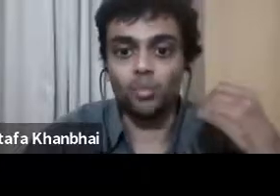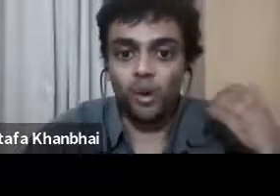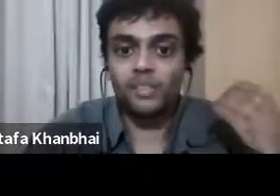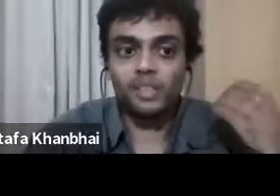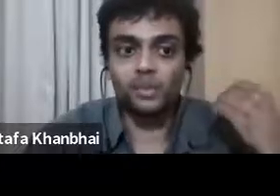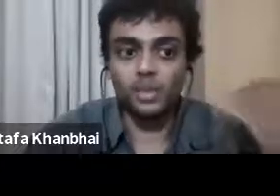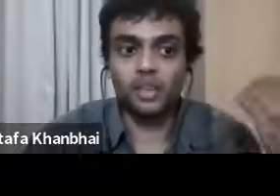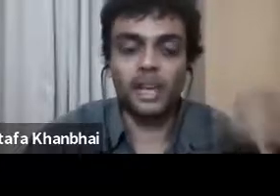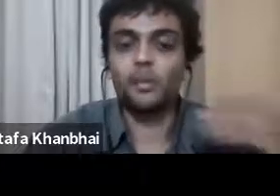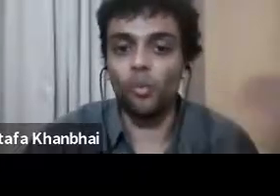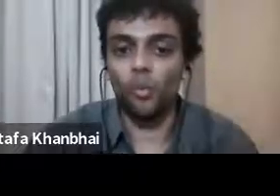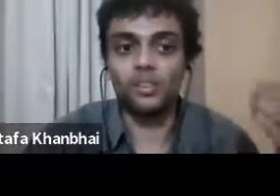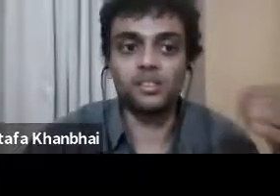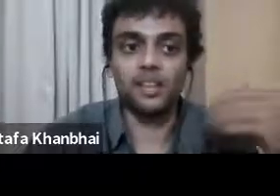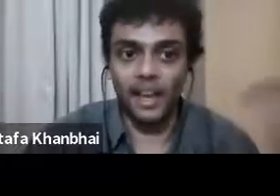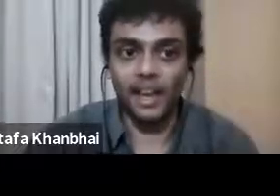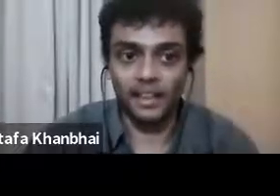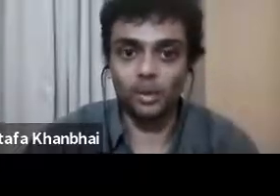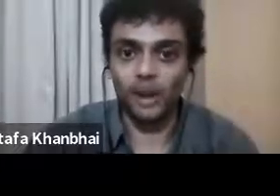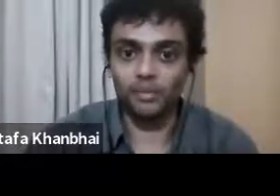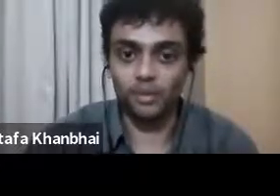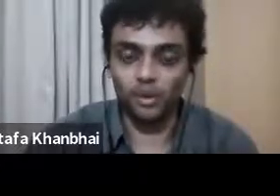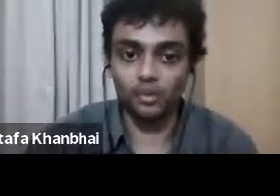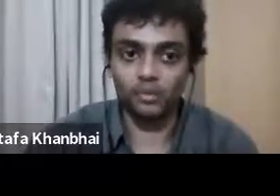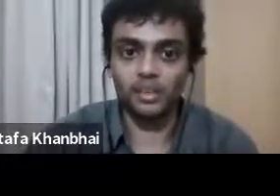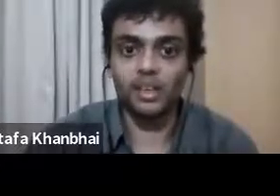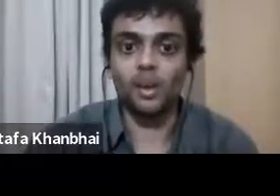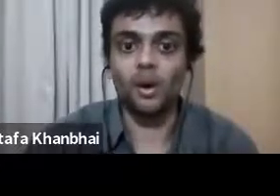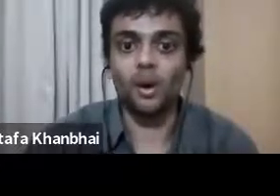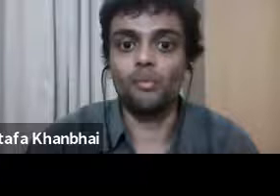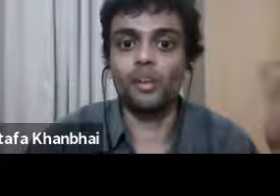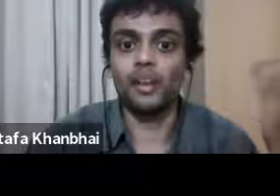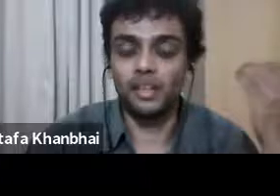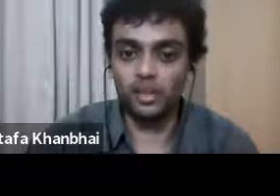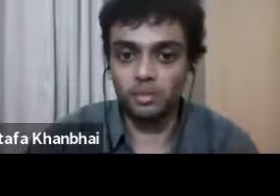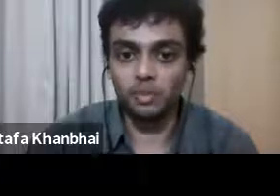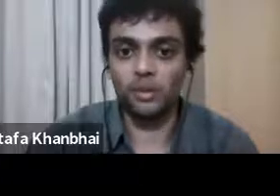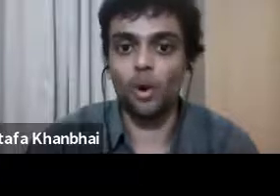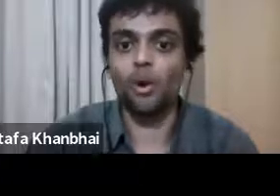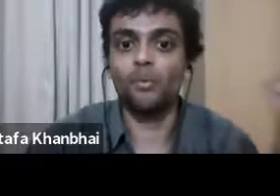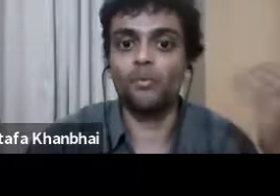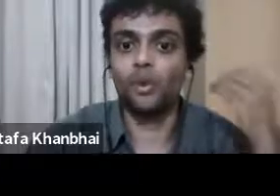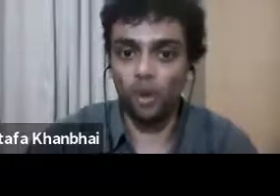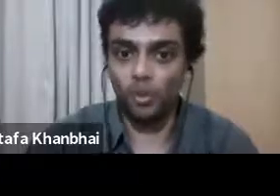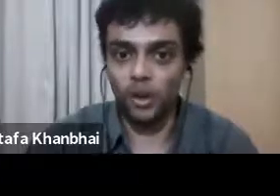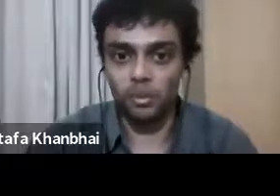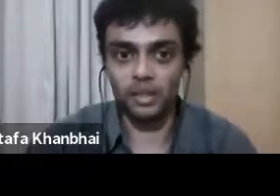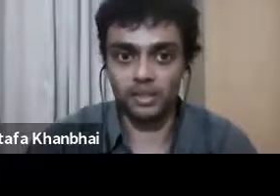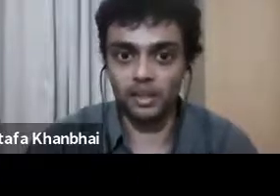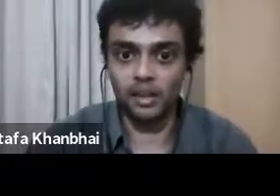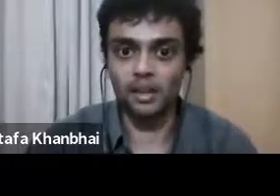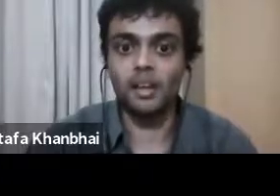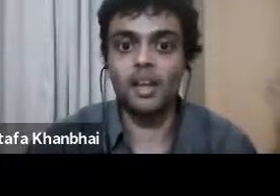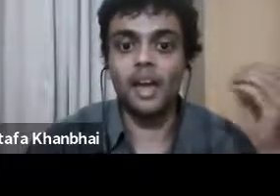time, one of the things you did with the camera was ethnographic photography of indigenous people, of non-white